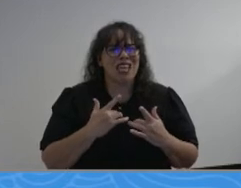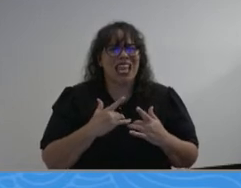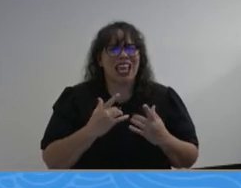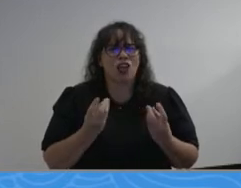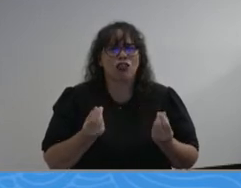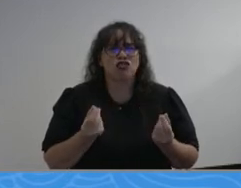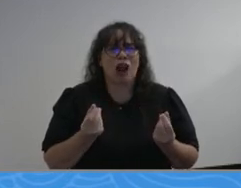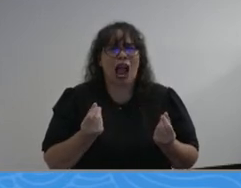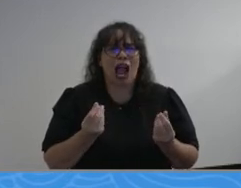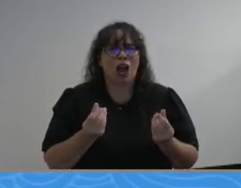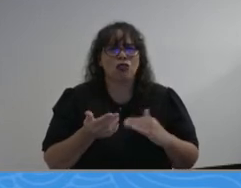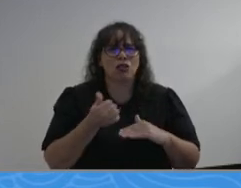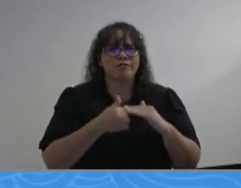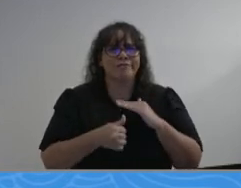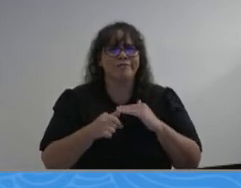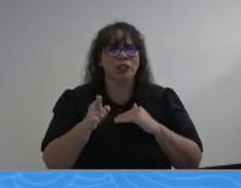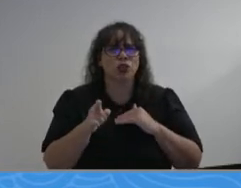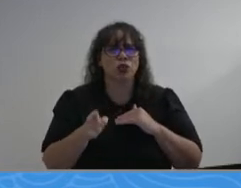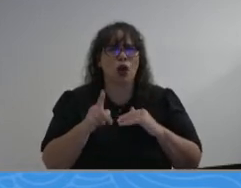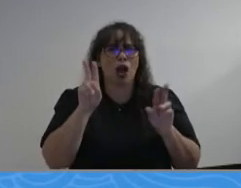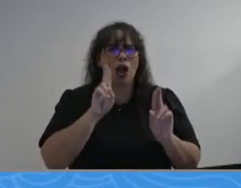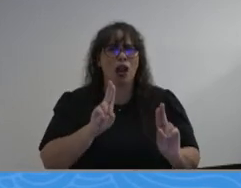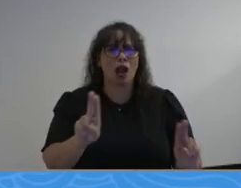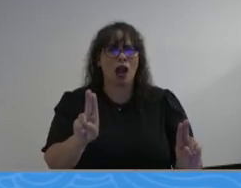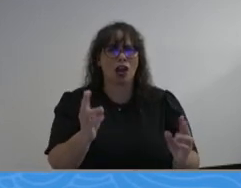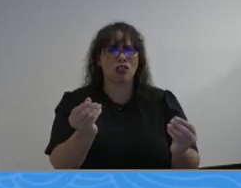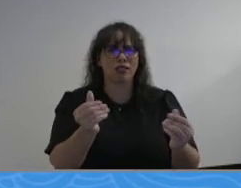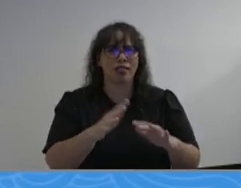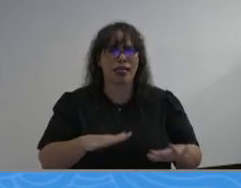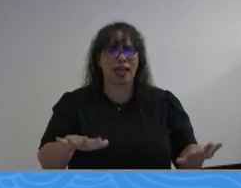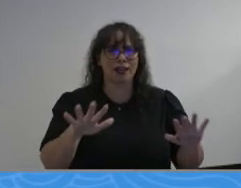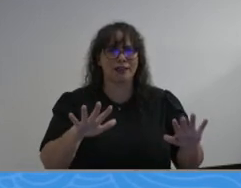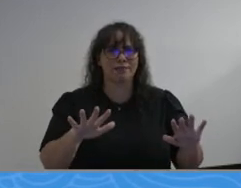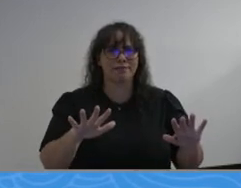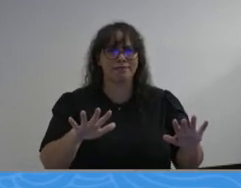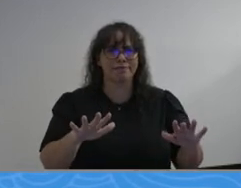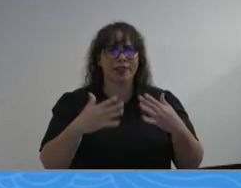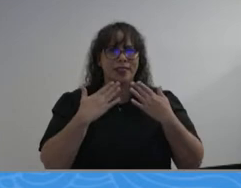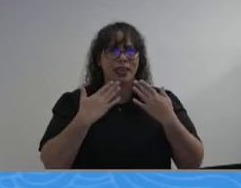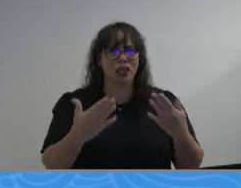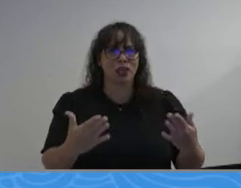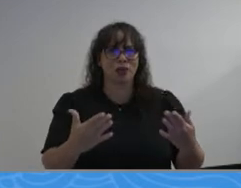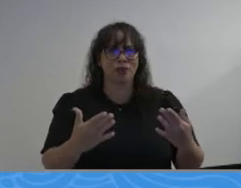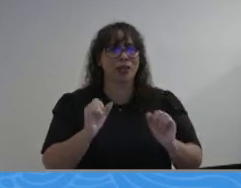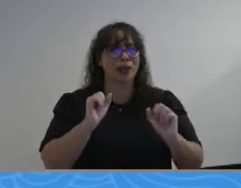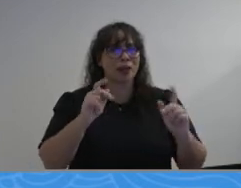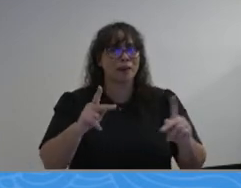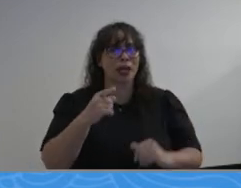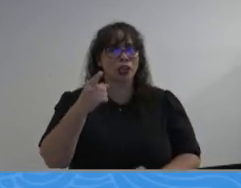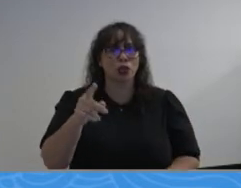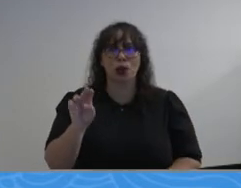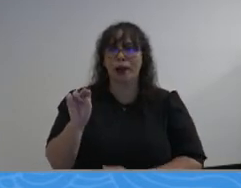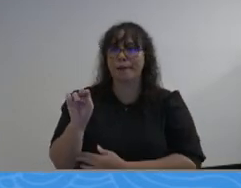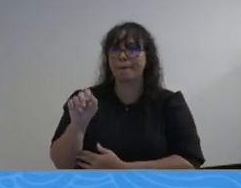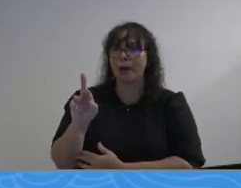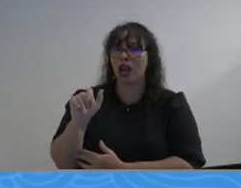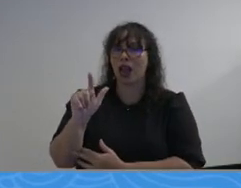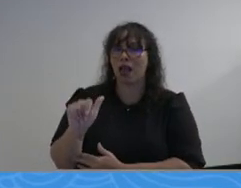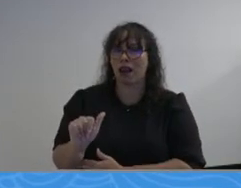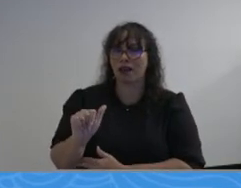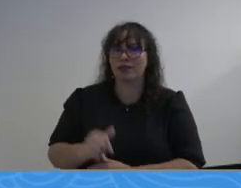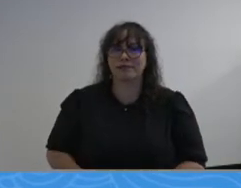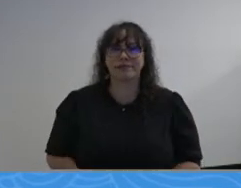feel the ground underneath your feet, and honor the land. Thank you. Back to you, Mariela.